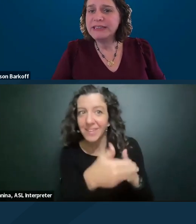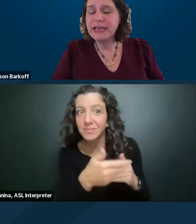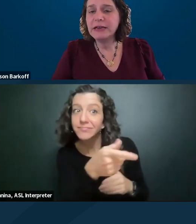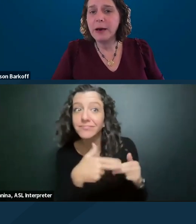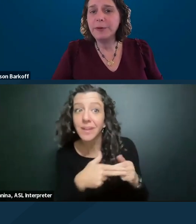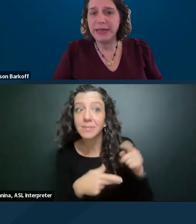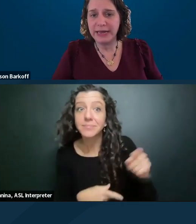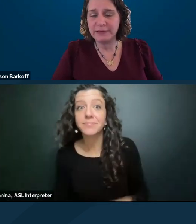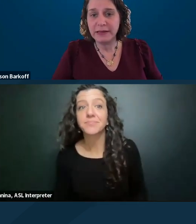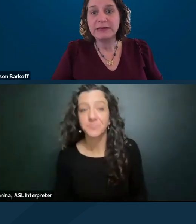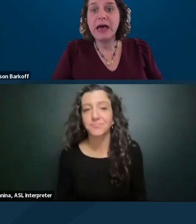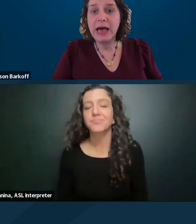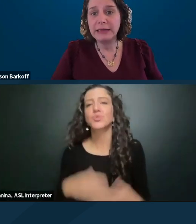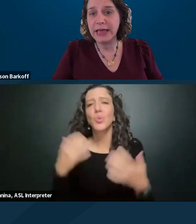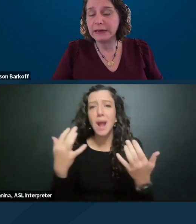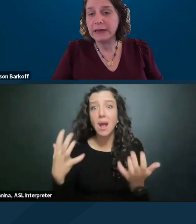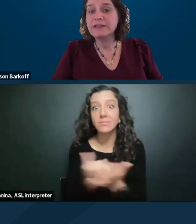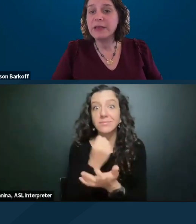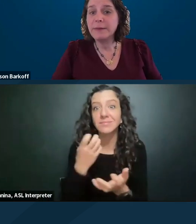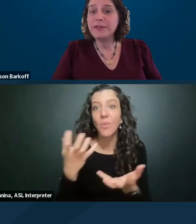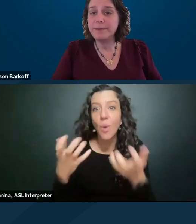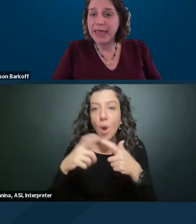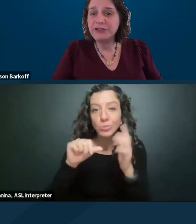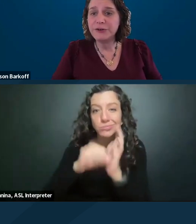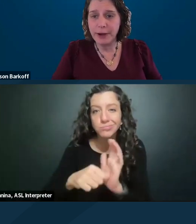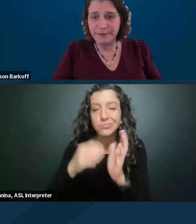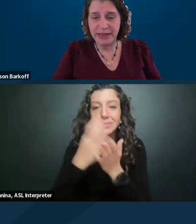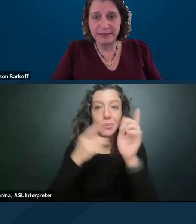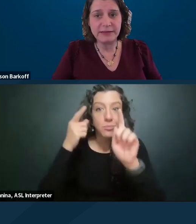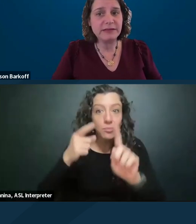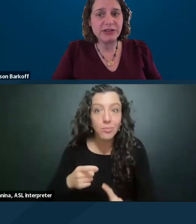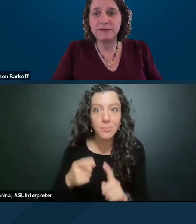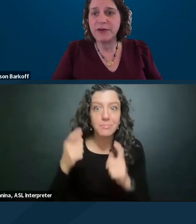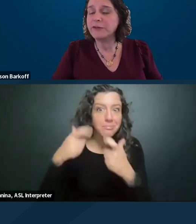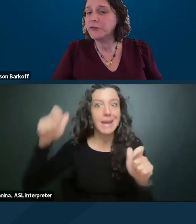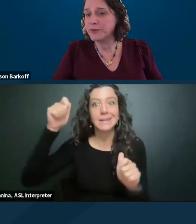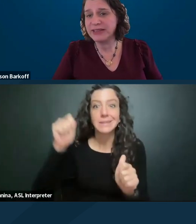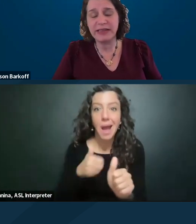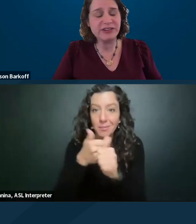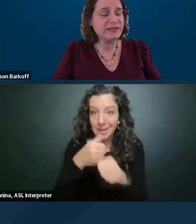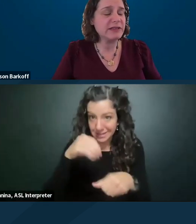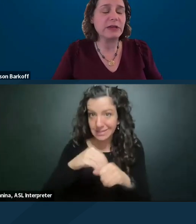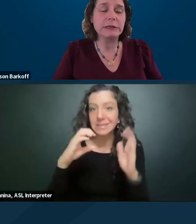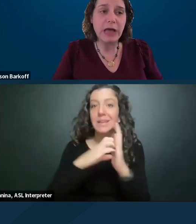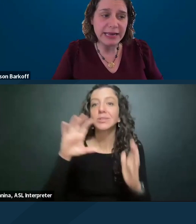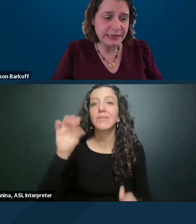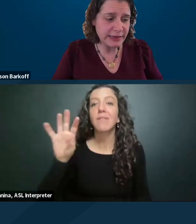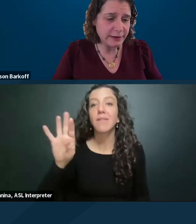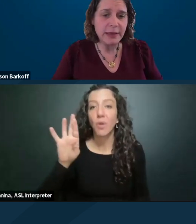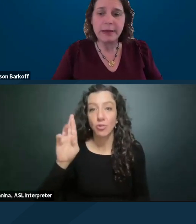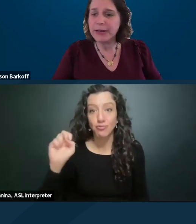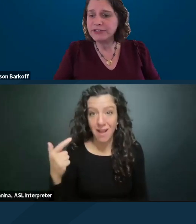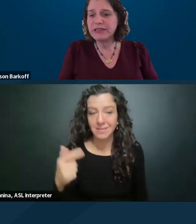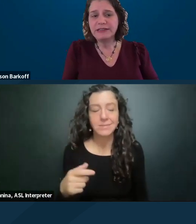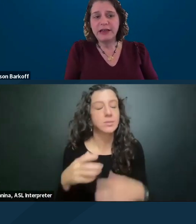So I'm going to take a couple minutes to highlight some of the major updates in the Section 504 regulations. There's a lot